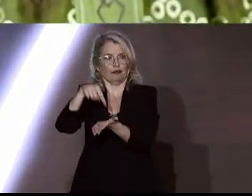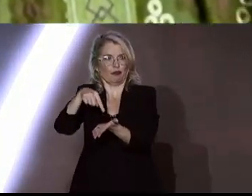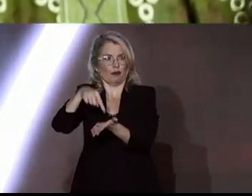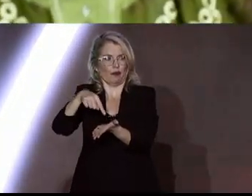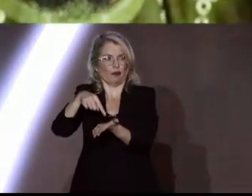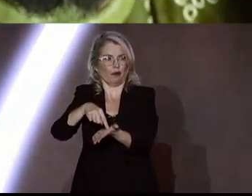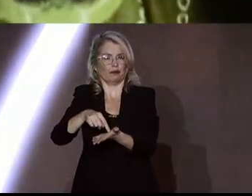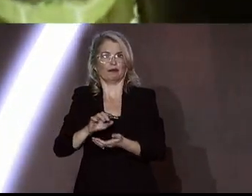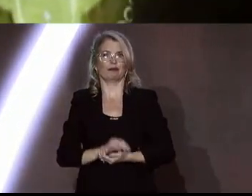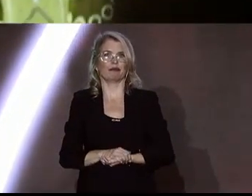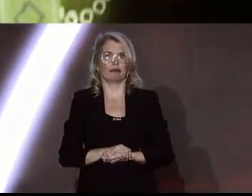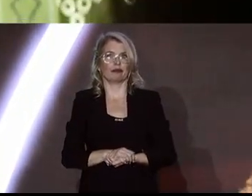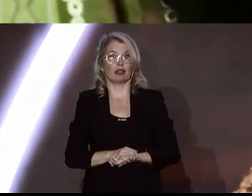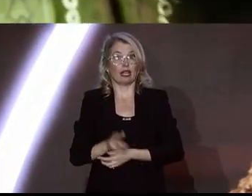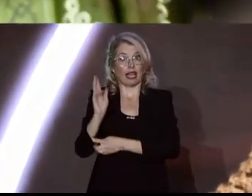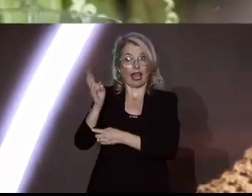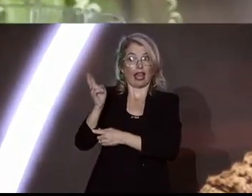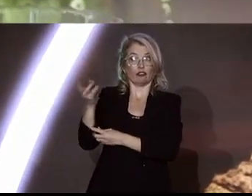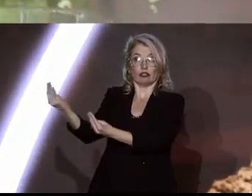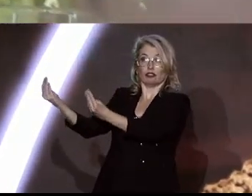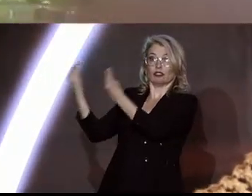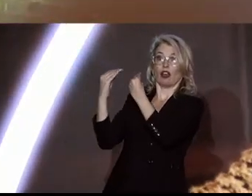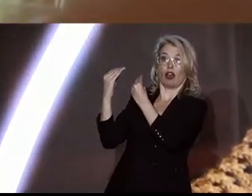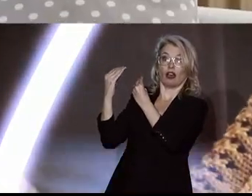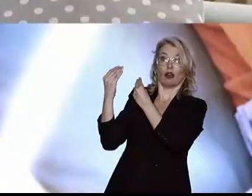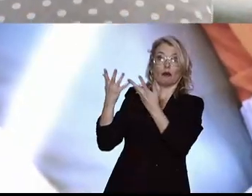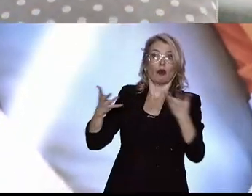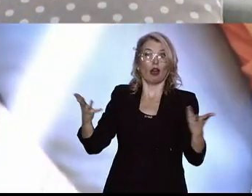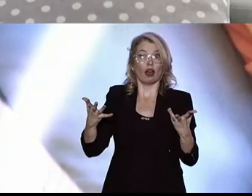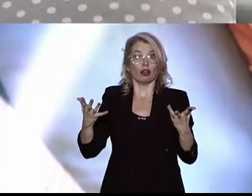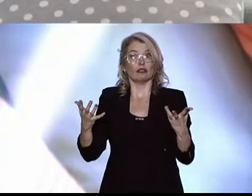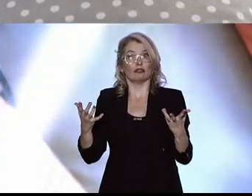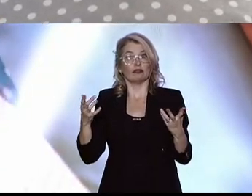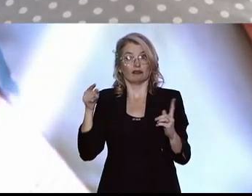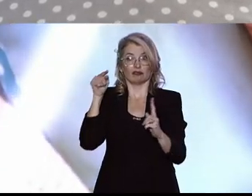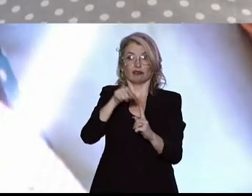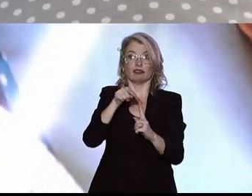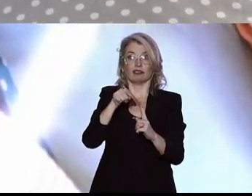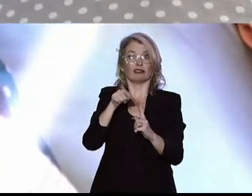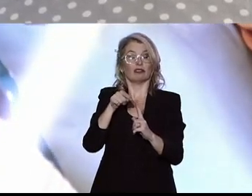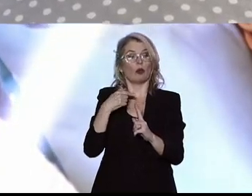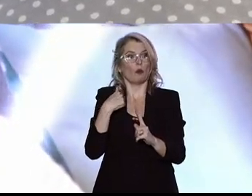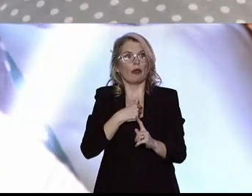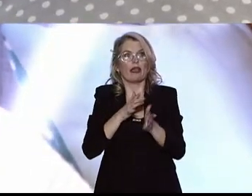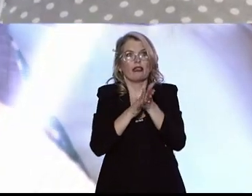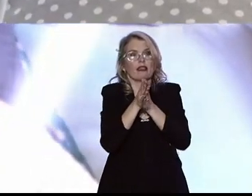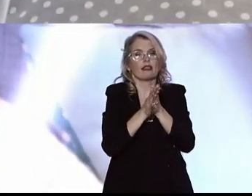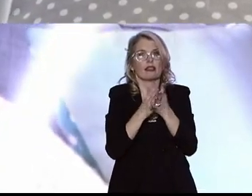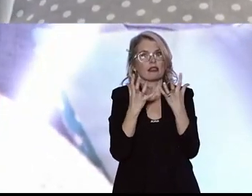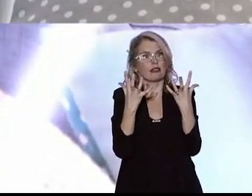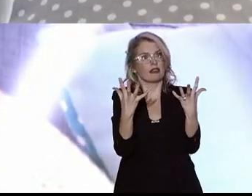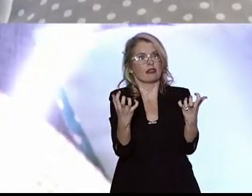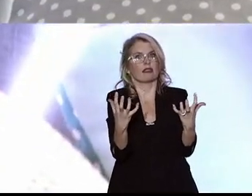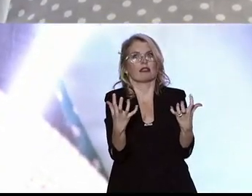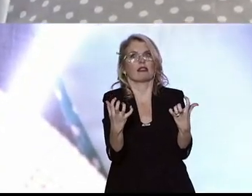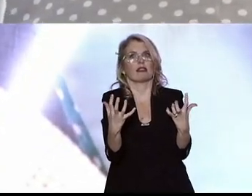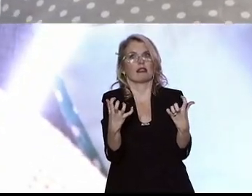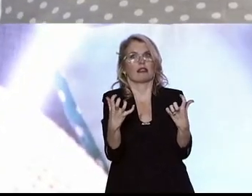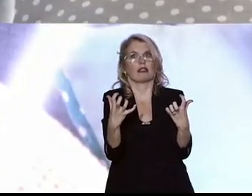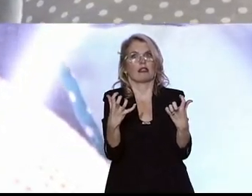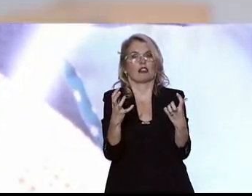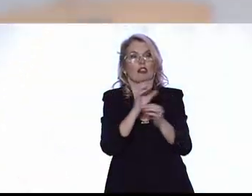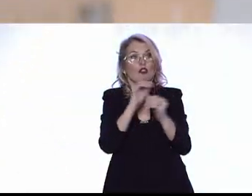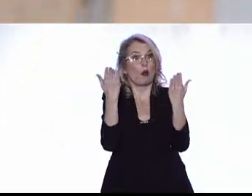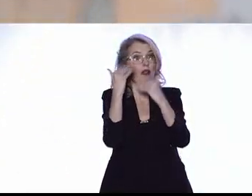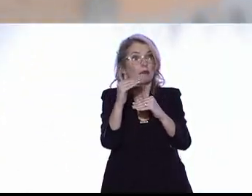affordable. If history has taught us anything, it's that we have a seemingly